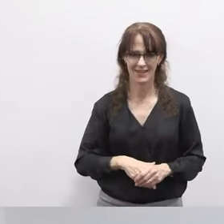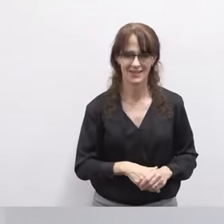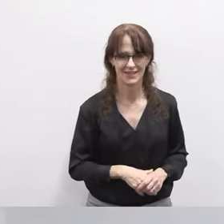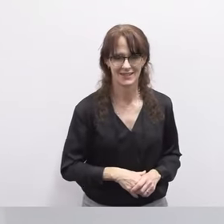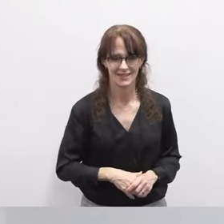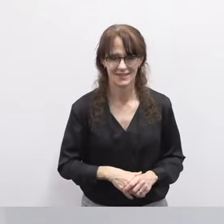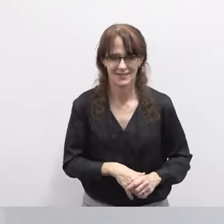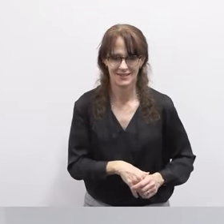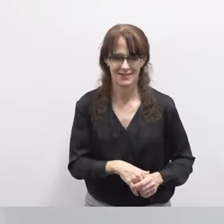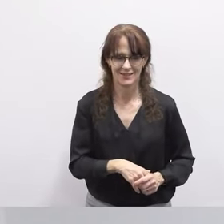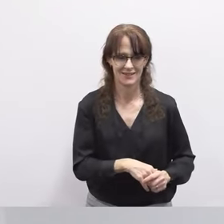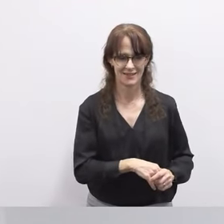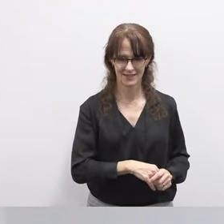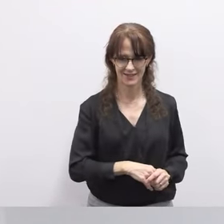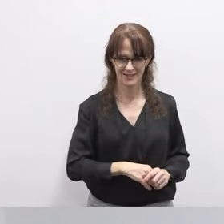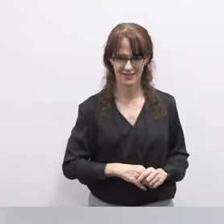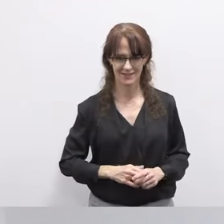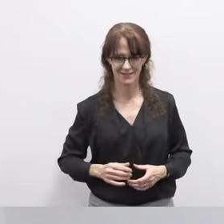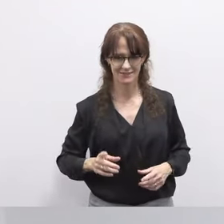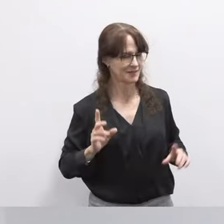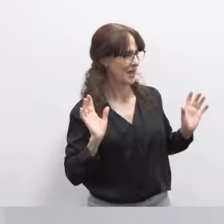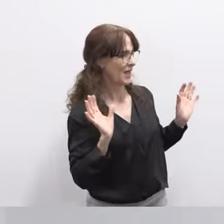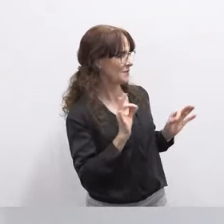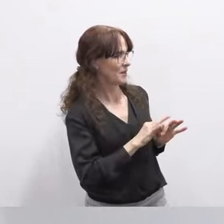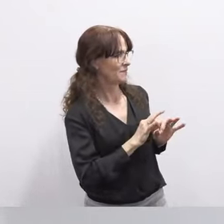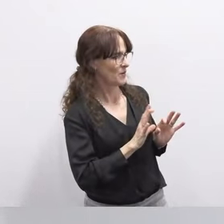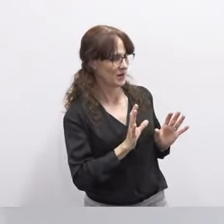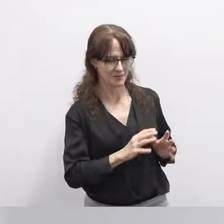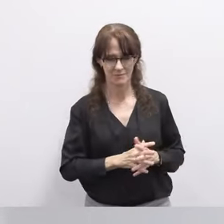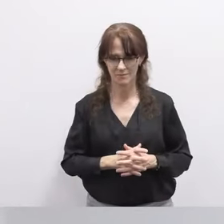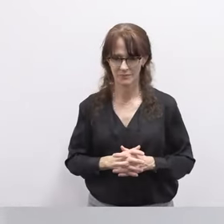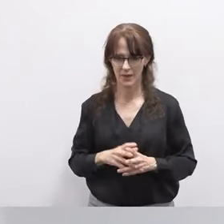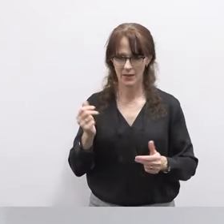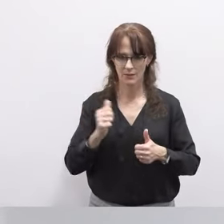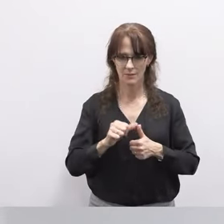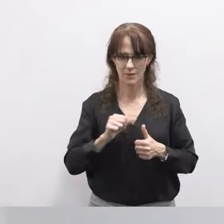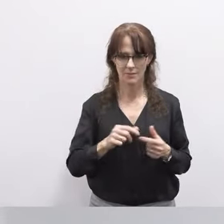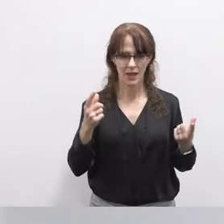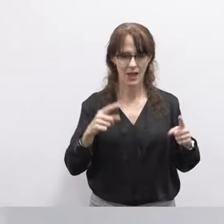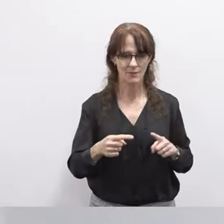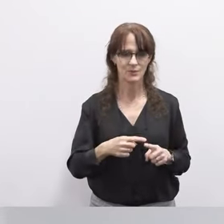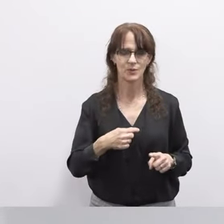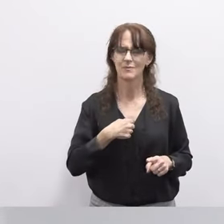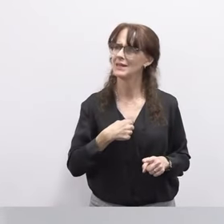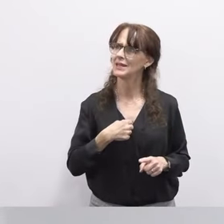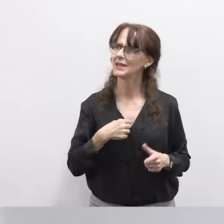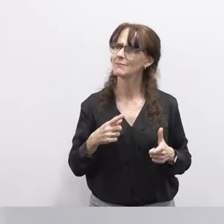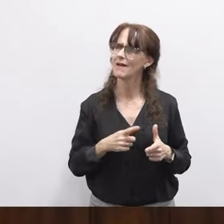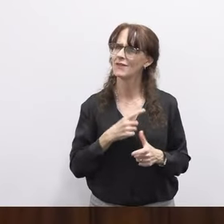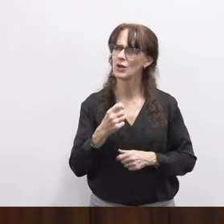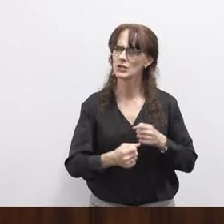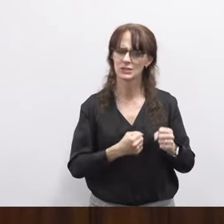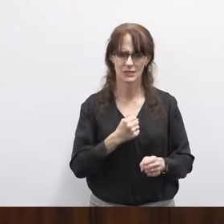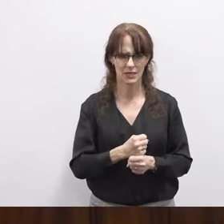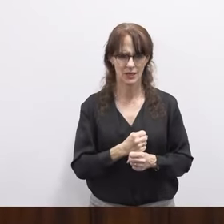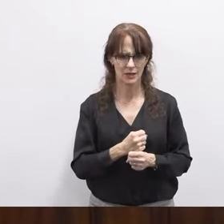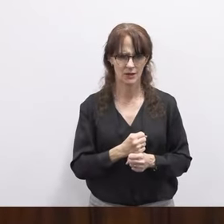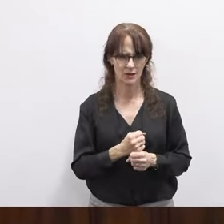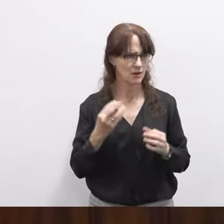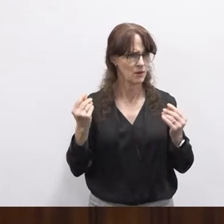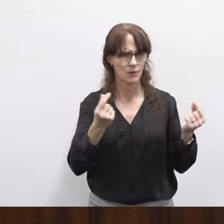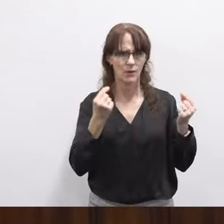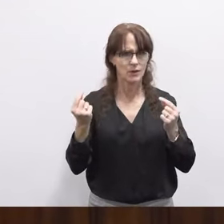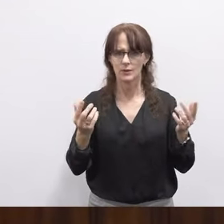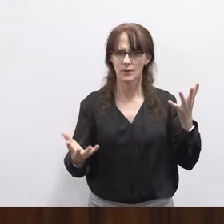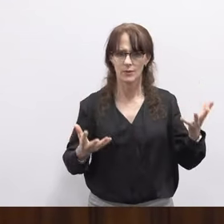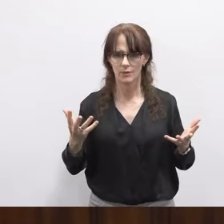I was going to vote on it. I remember this happened to me, I think my first year, and I was like trying to figure out what do I